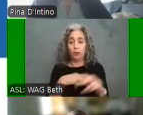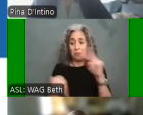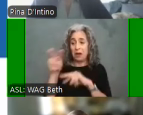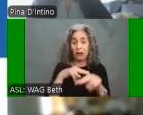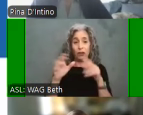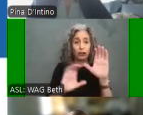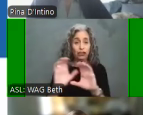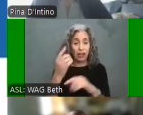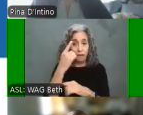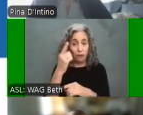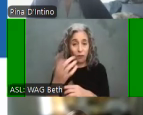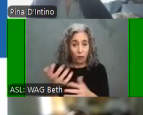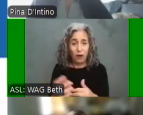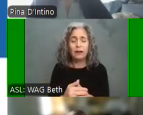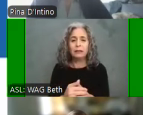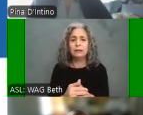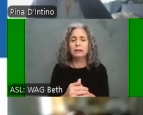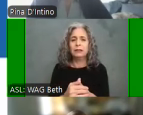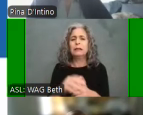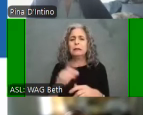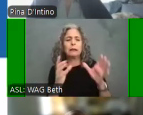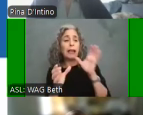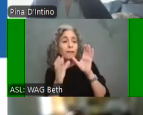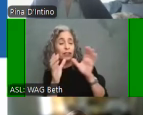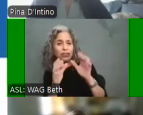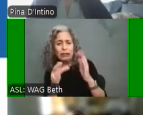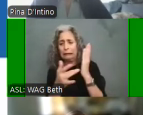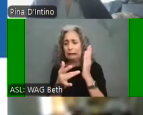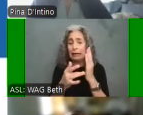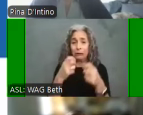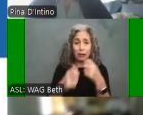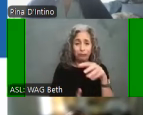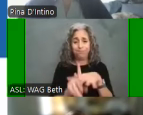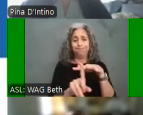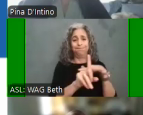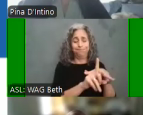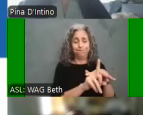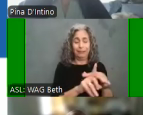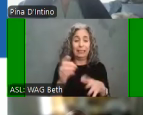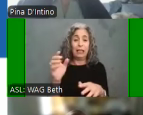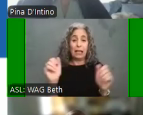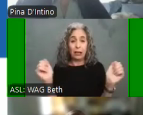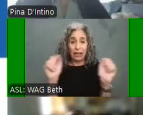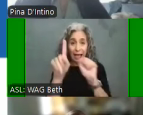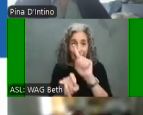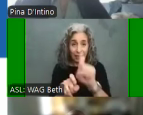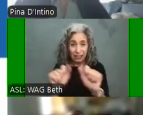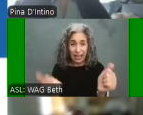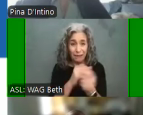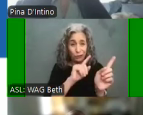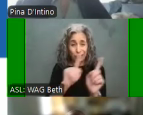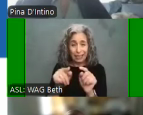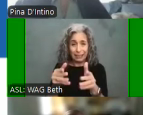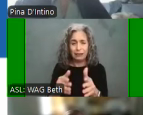for any dialogue and technical issues. And we ask that all attendees please submit